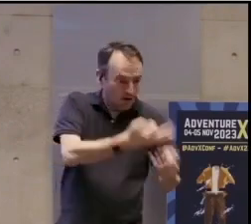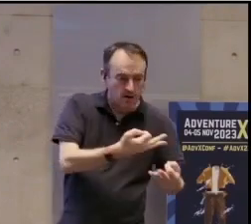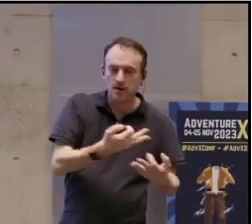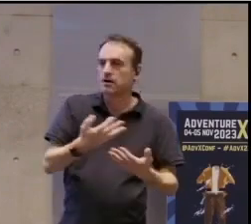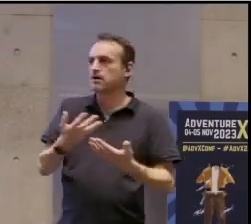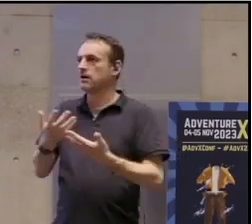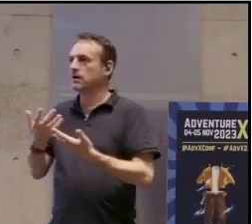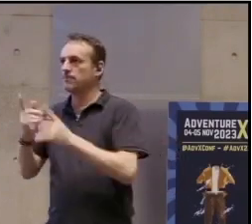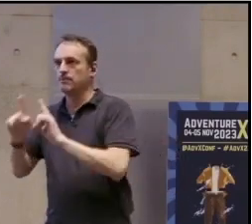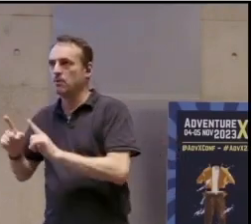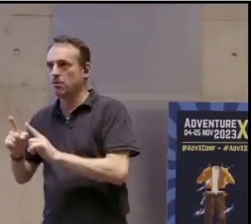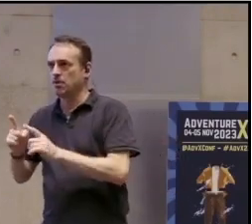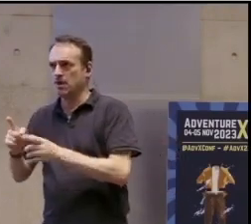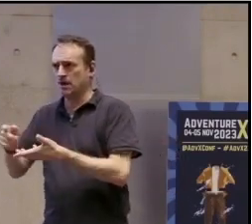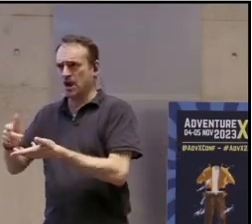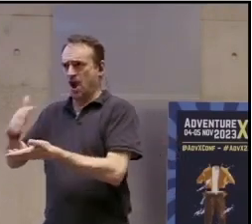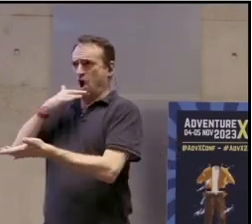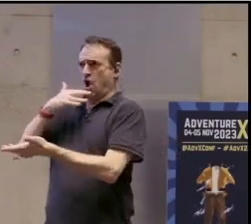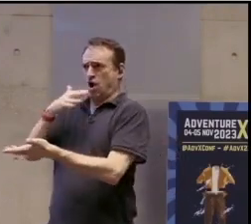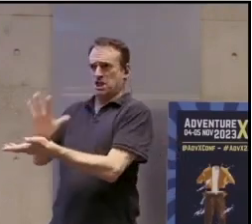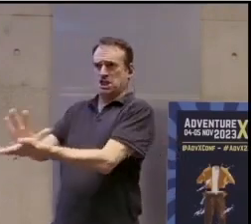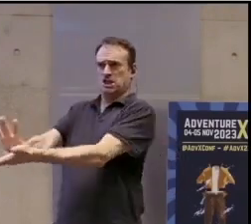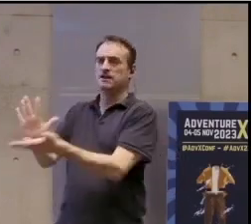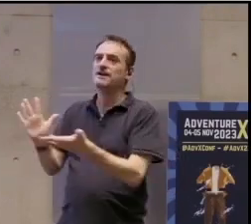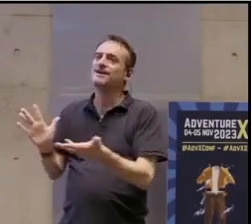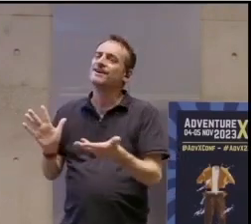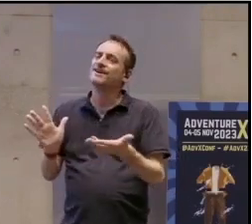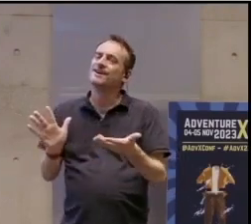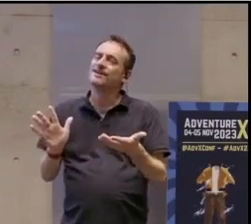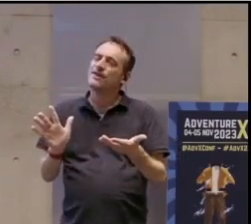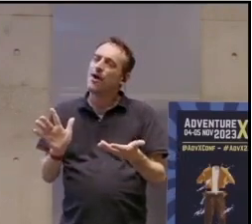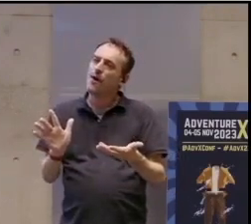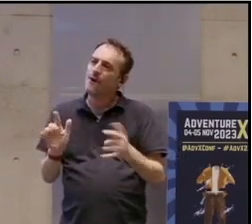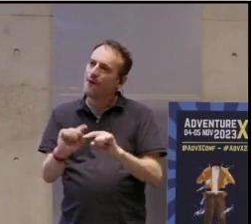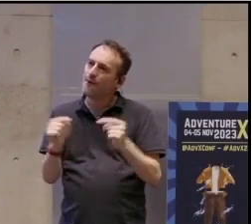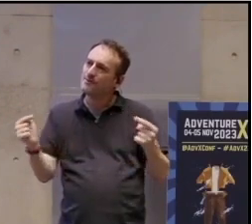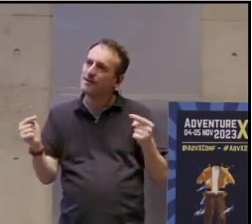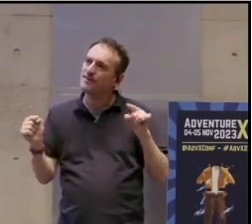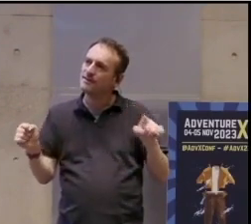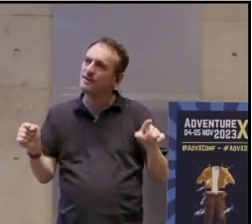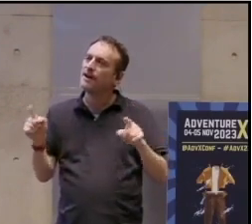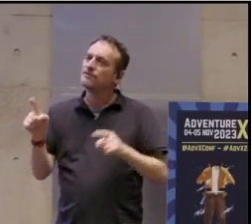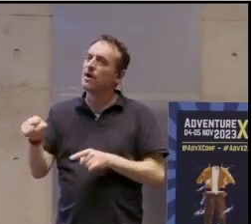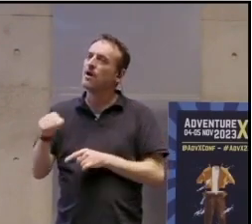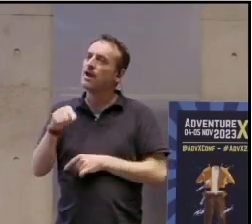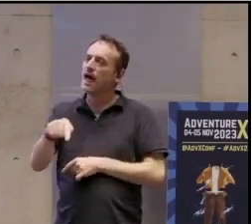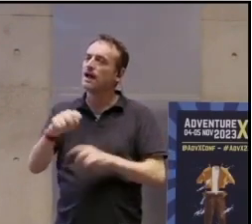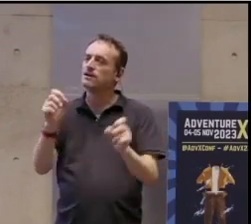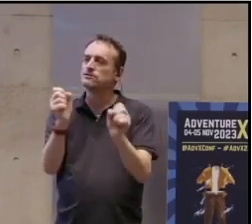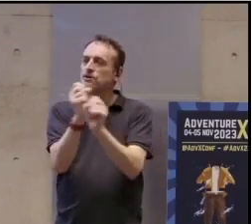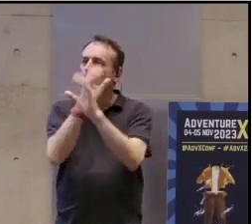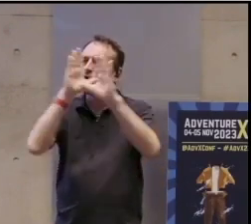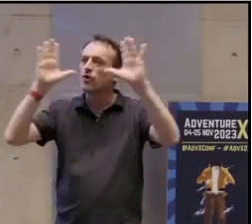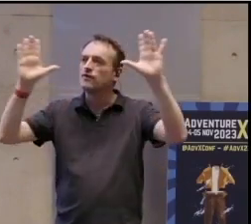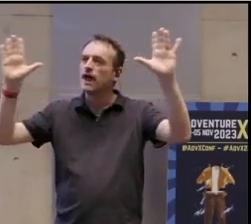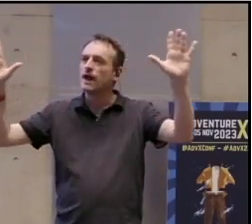roller coasters. I'm quite interested in this concept of benign masochism, which I don't know if you're